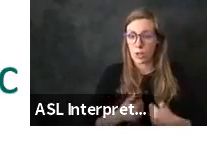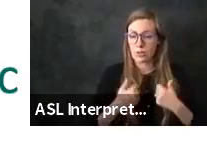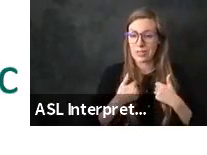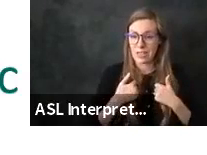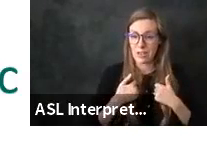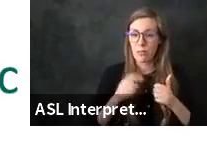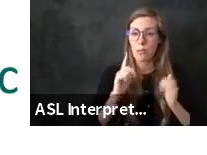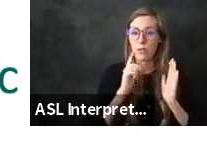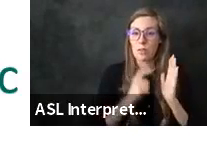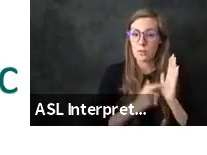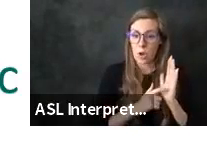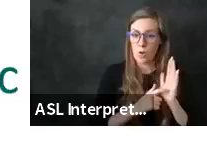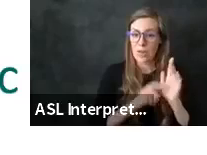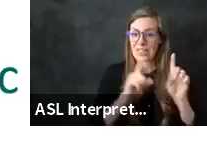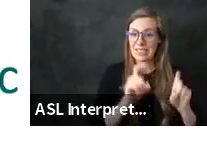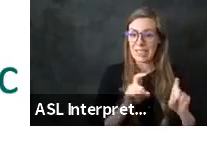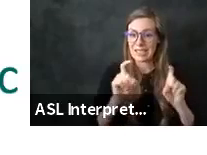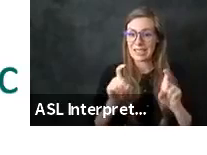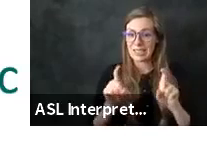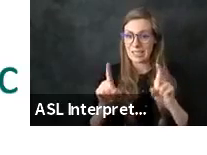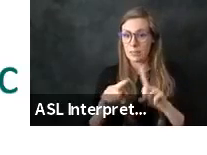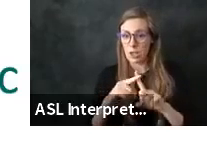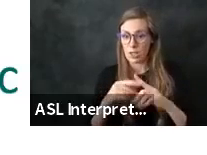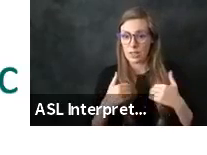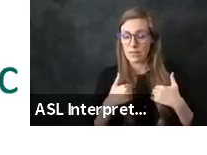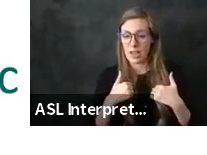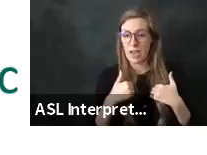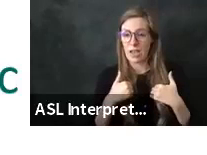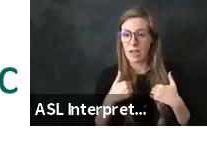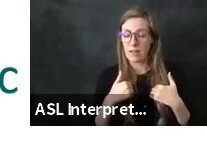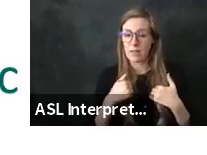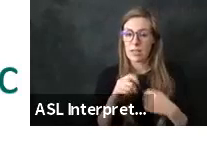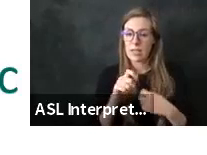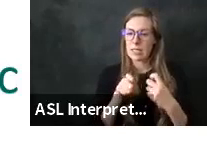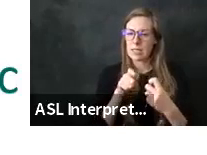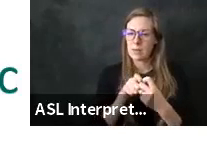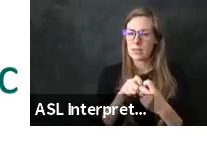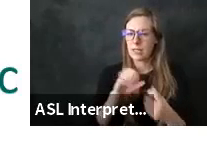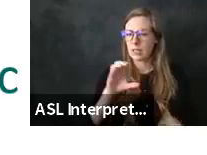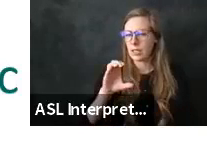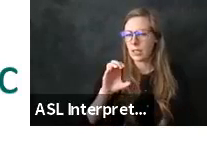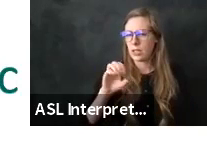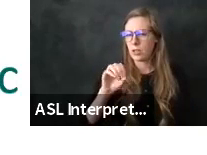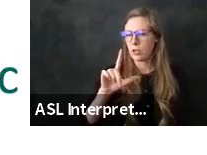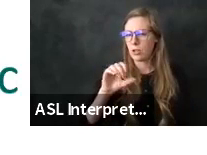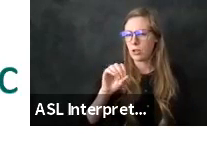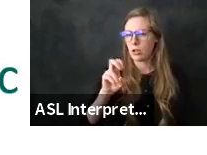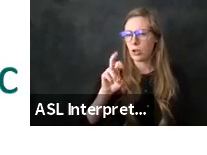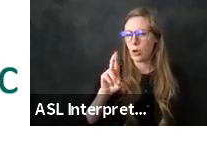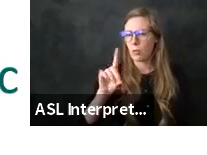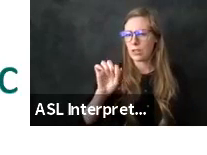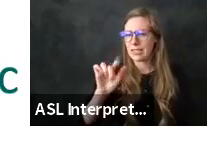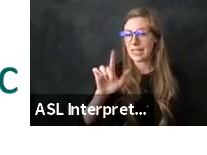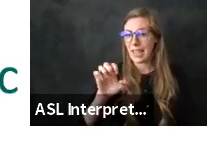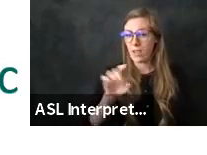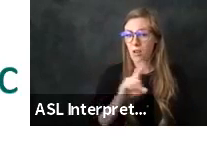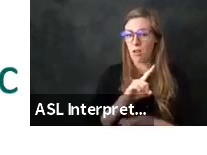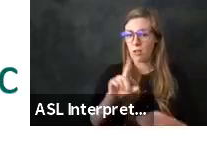positivity across the county, but we've seen particularly high increases in the Cloverdale area